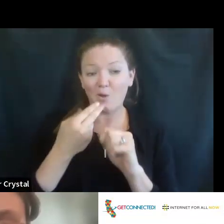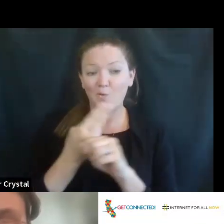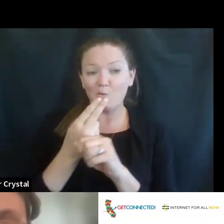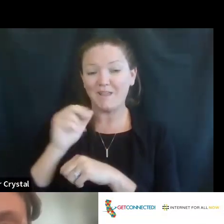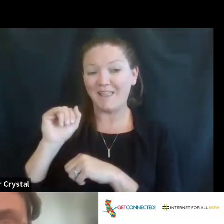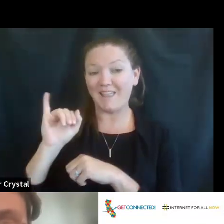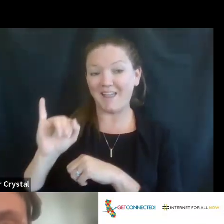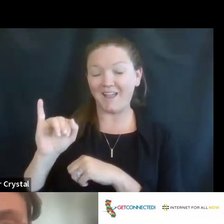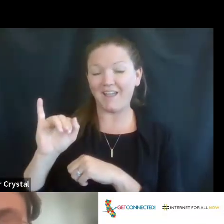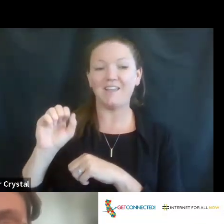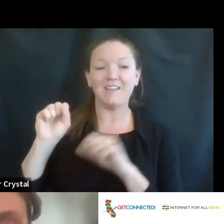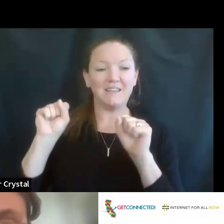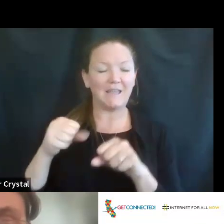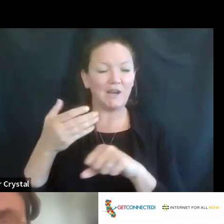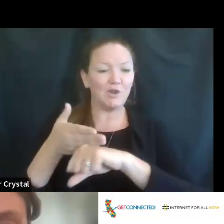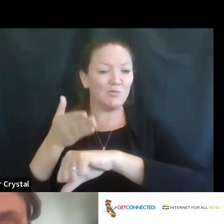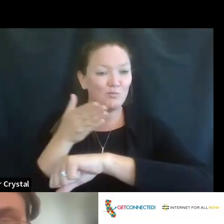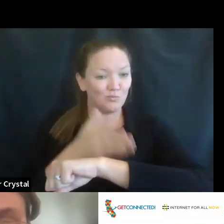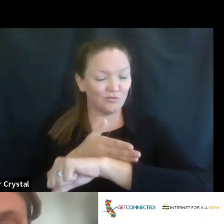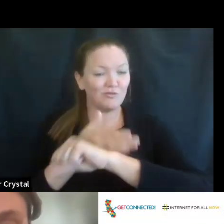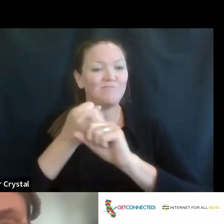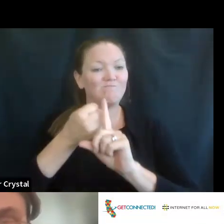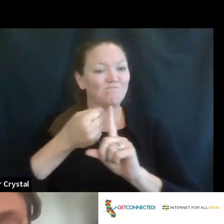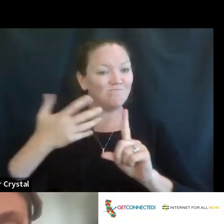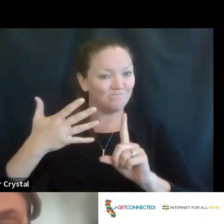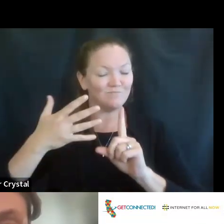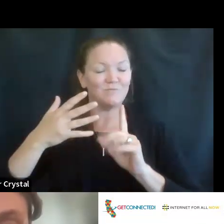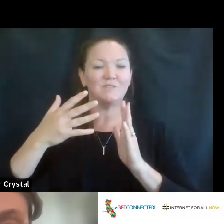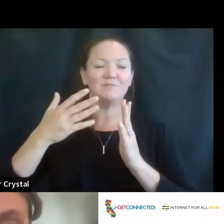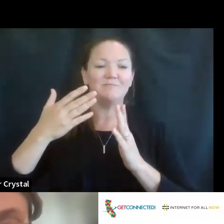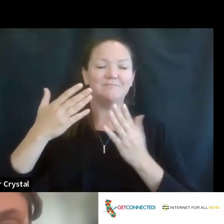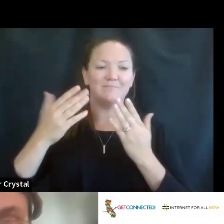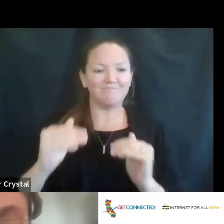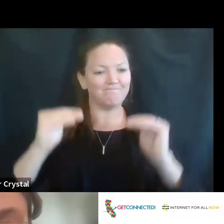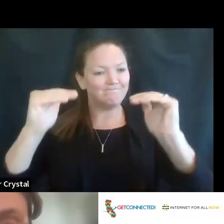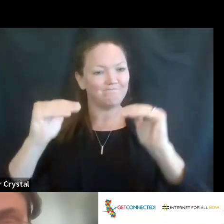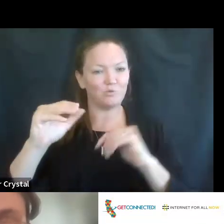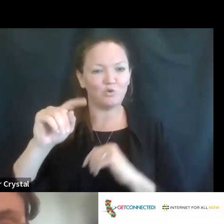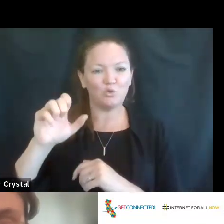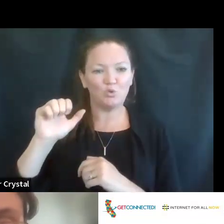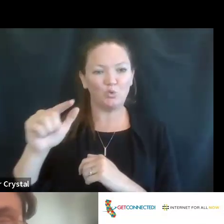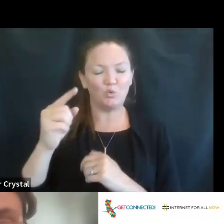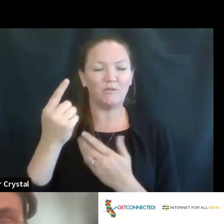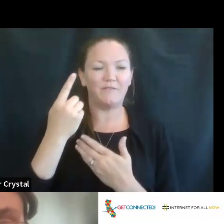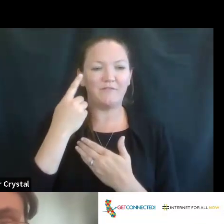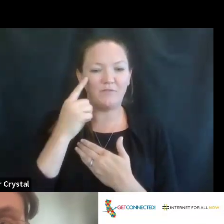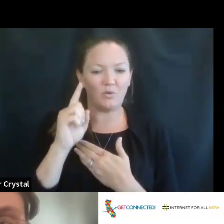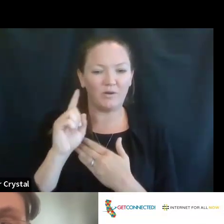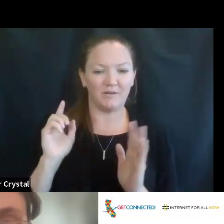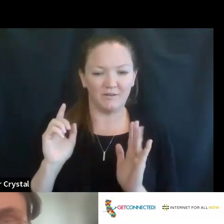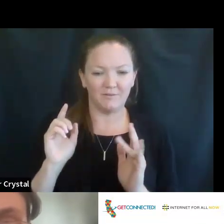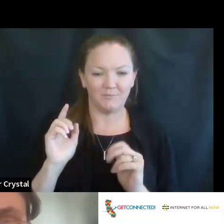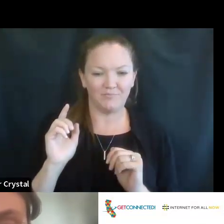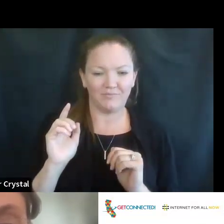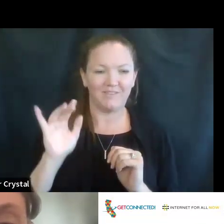either improve or expand or enhance, tools to address these gaps. And I think that that's potentially one for a further